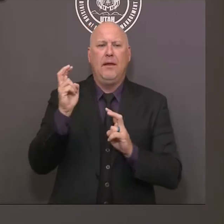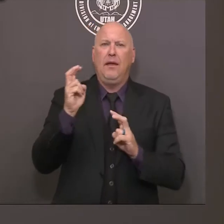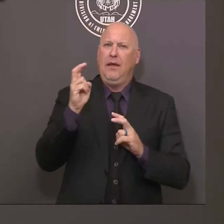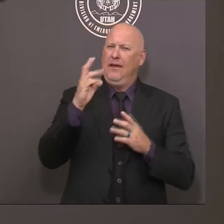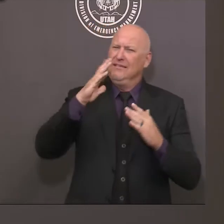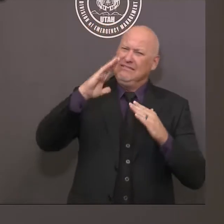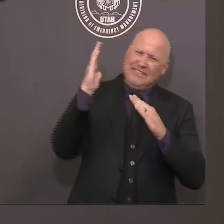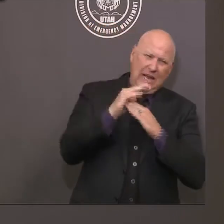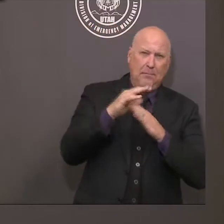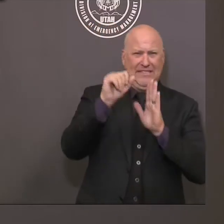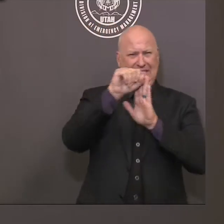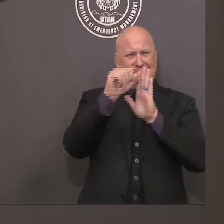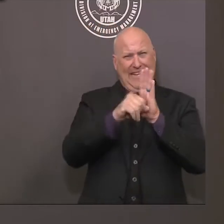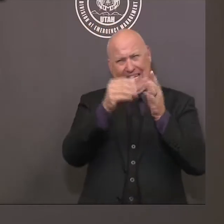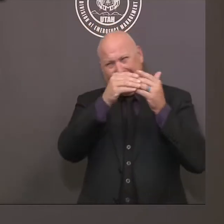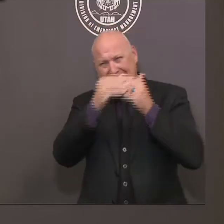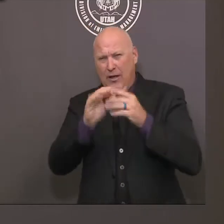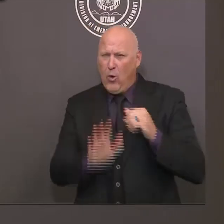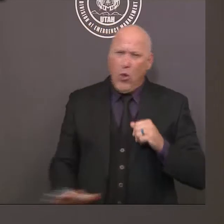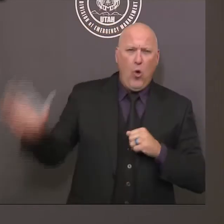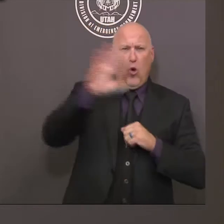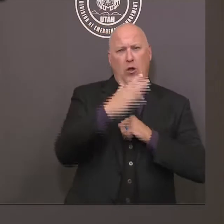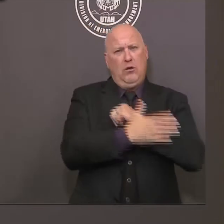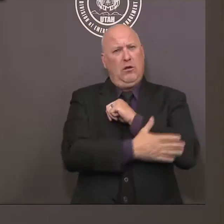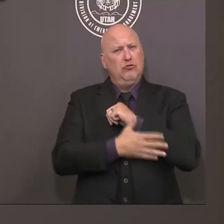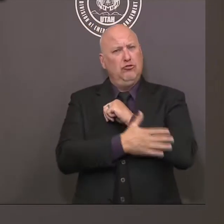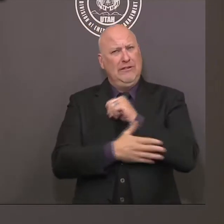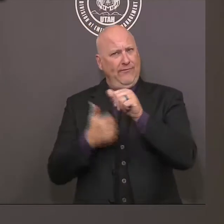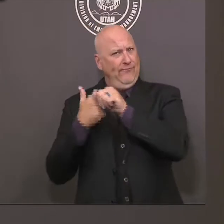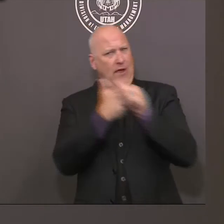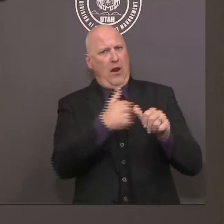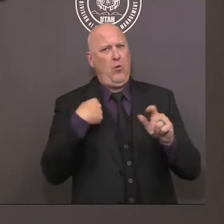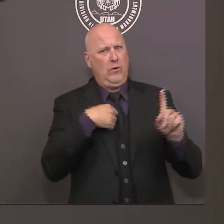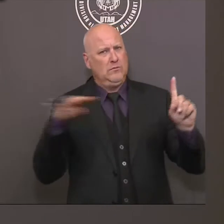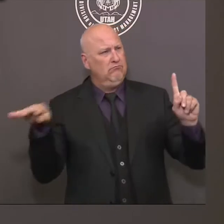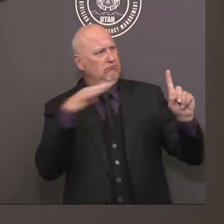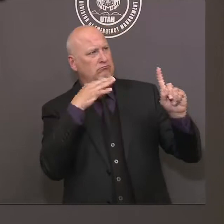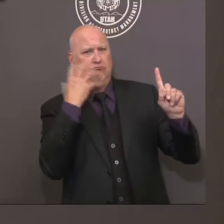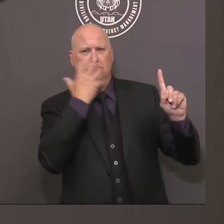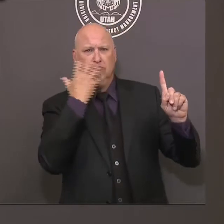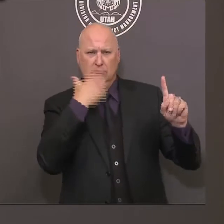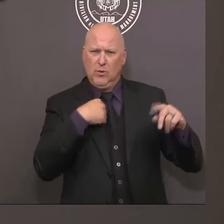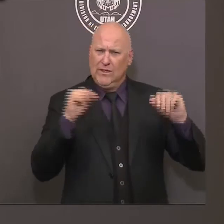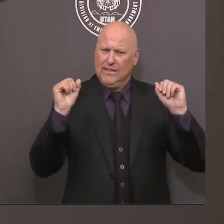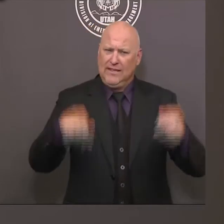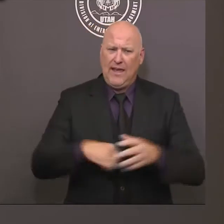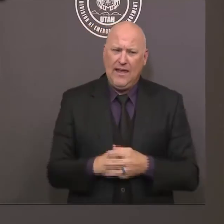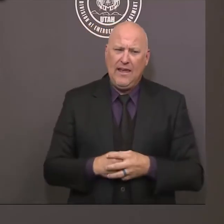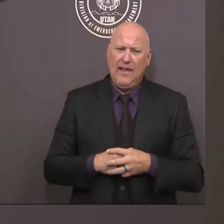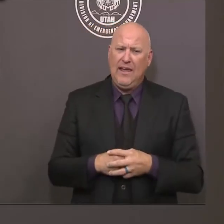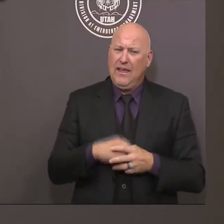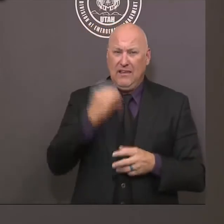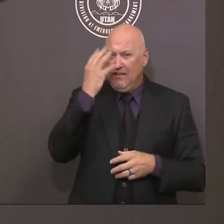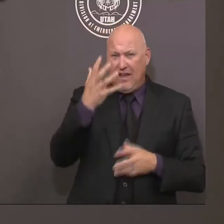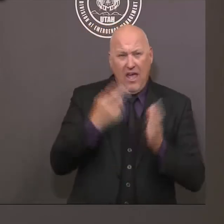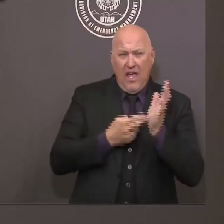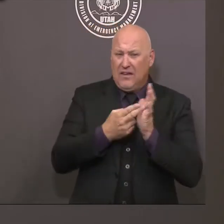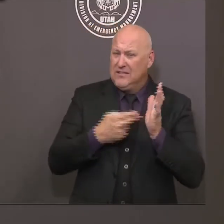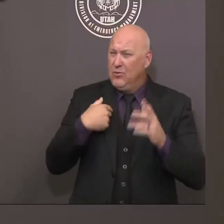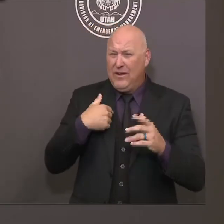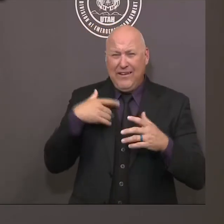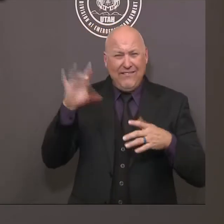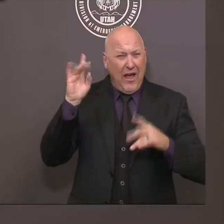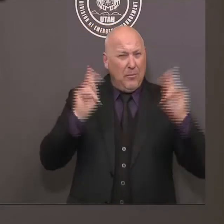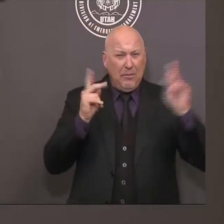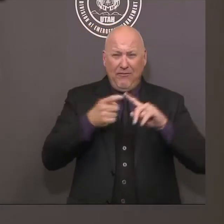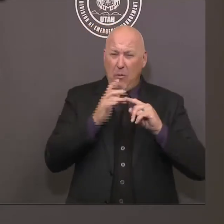the state to help us identify new programs, new ideas, and new infrastructure investment opportunities to ensure that Utah's economic future is